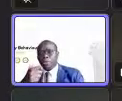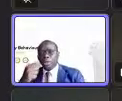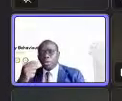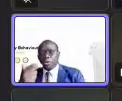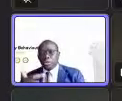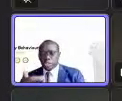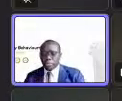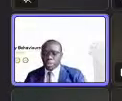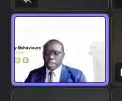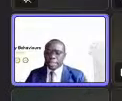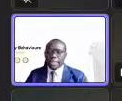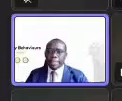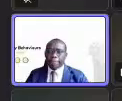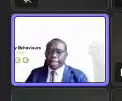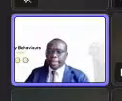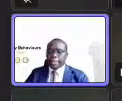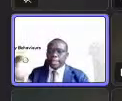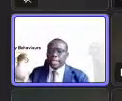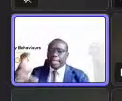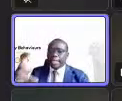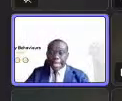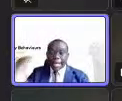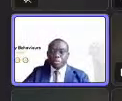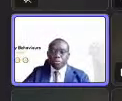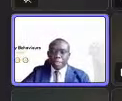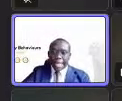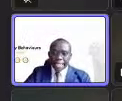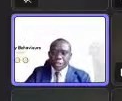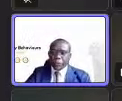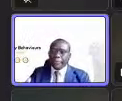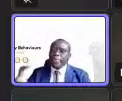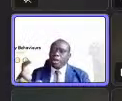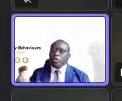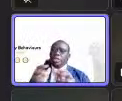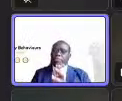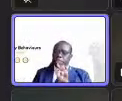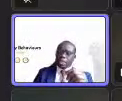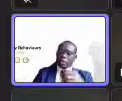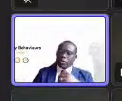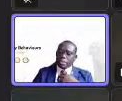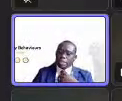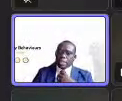would have contributed significantly in terms of reduction